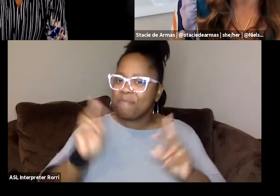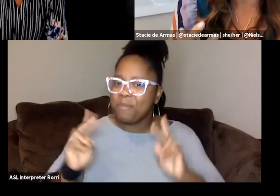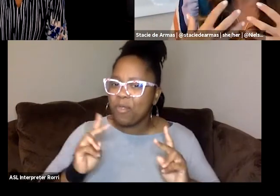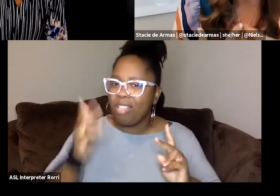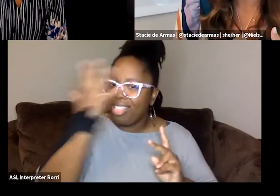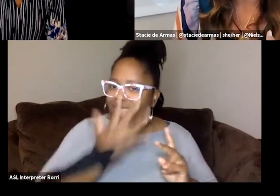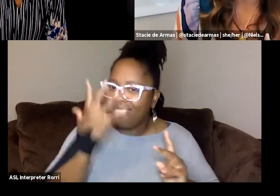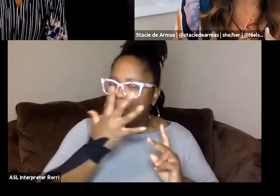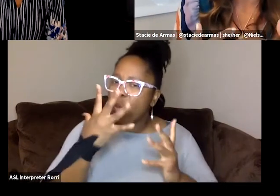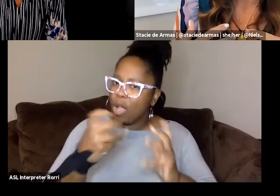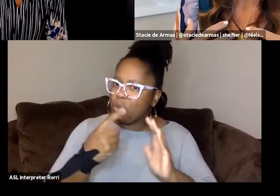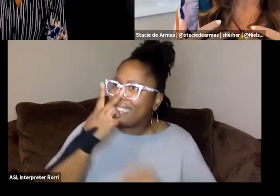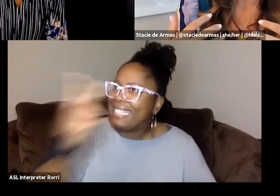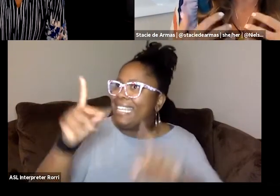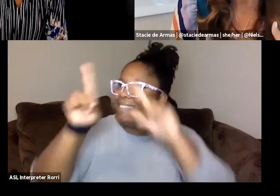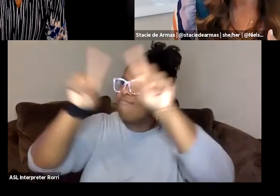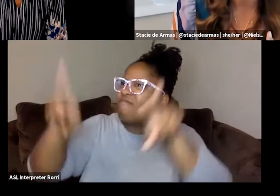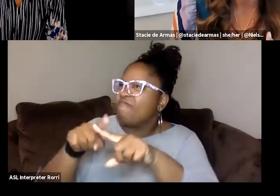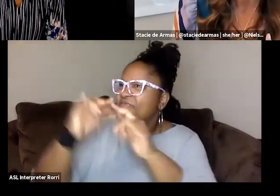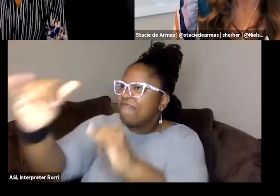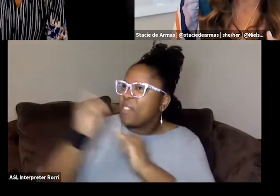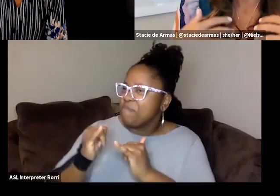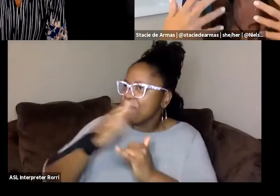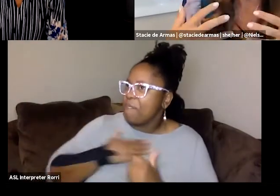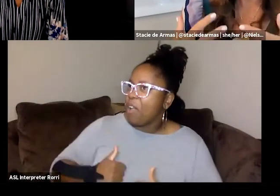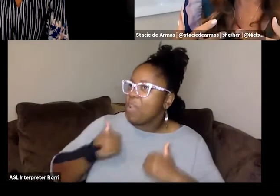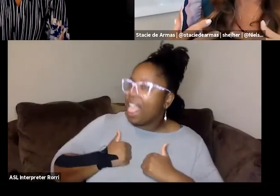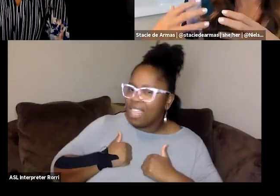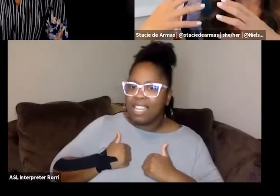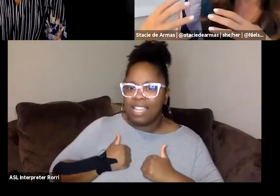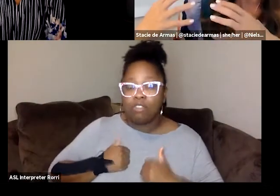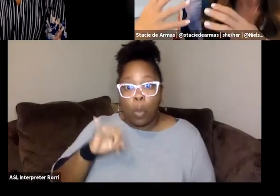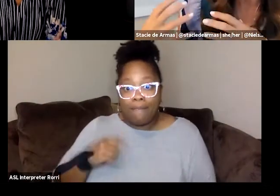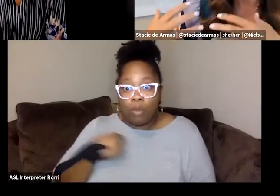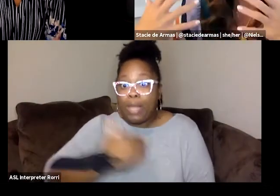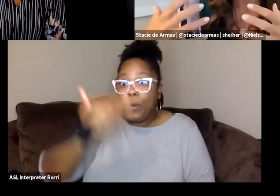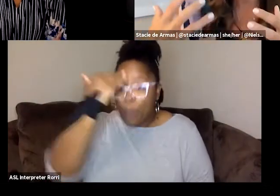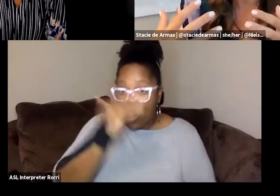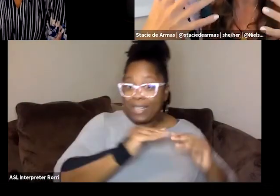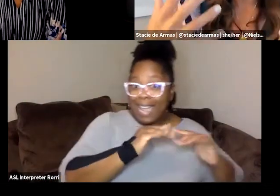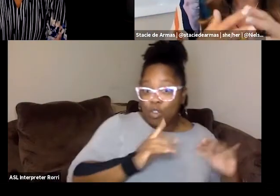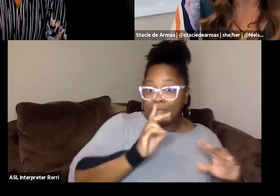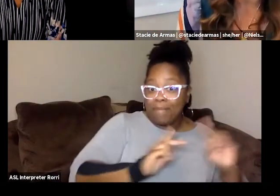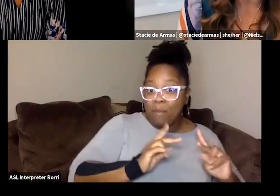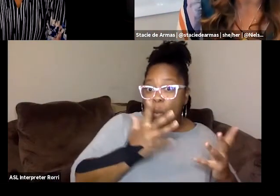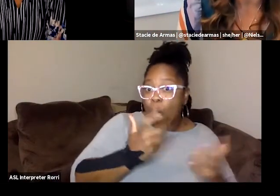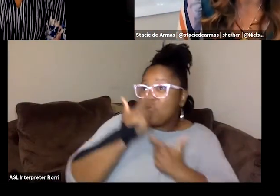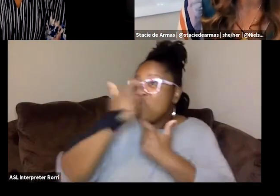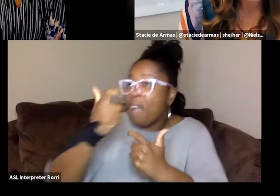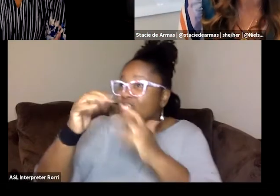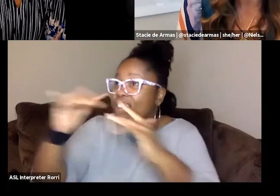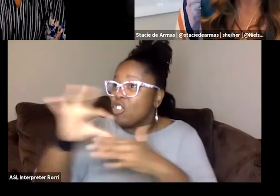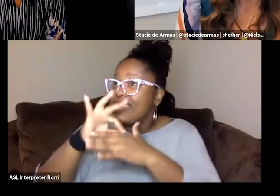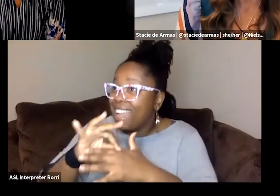more reflective of their individual realities. And so if we know that diverse people are seeking content that is reflective of